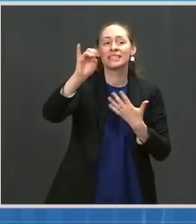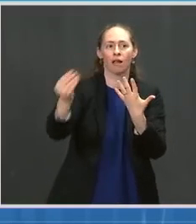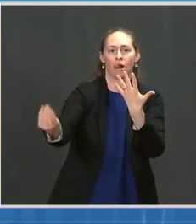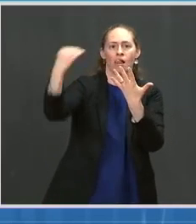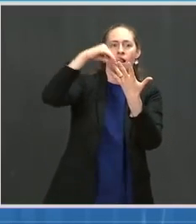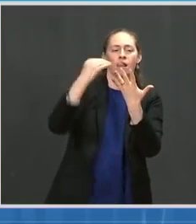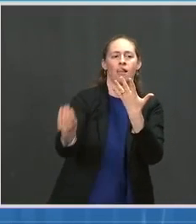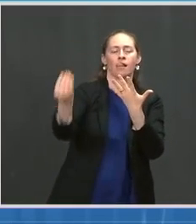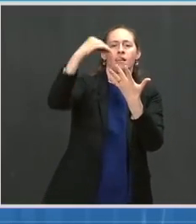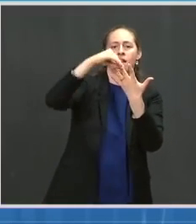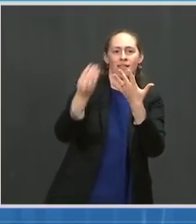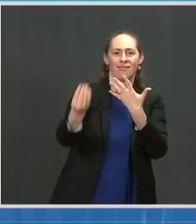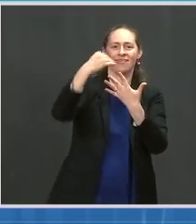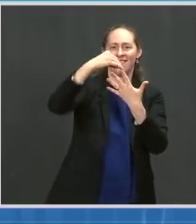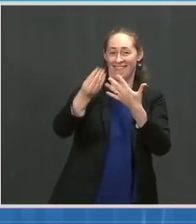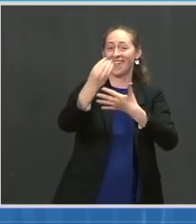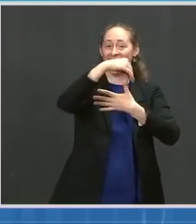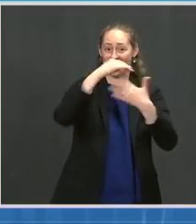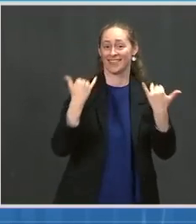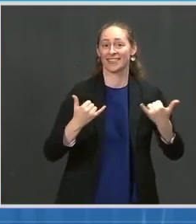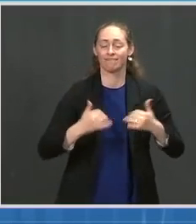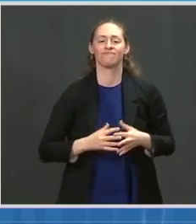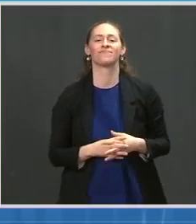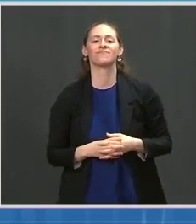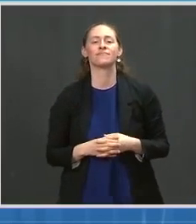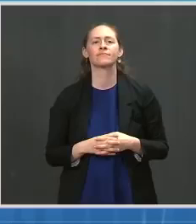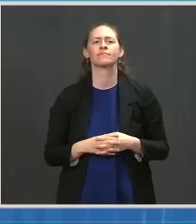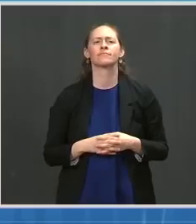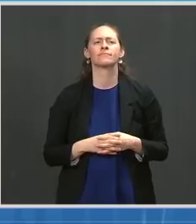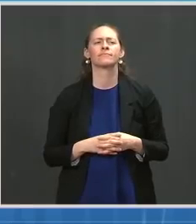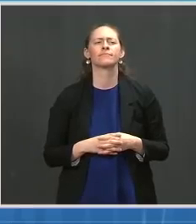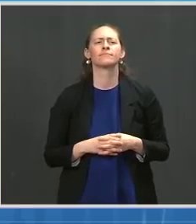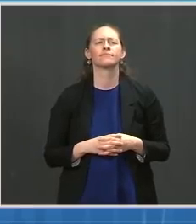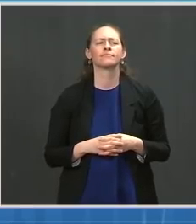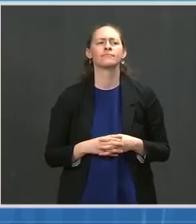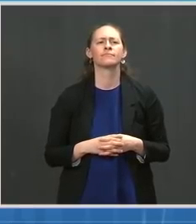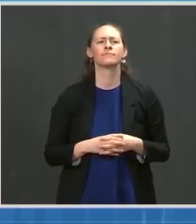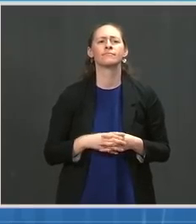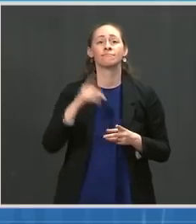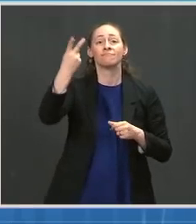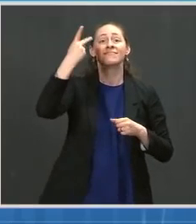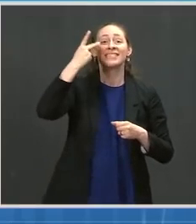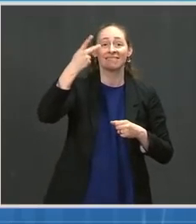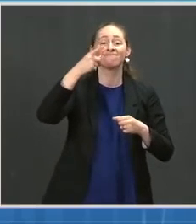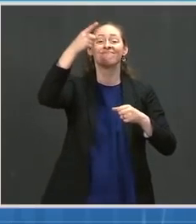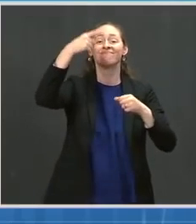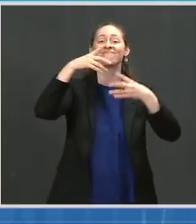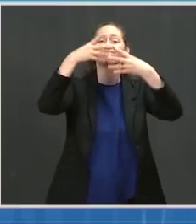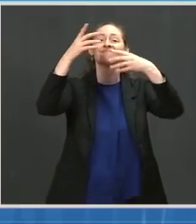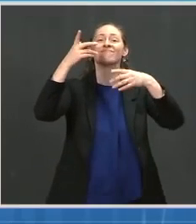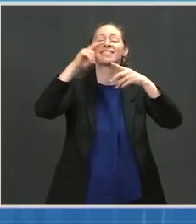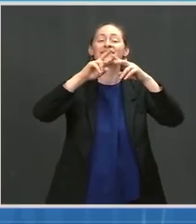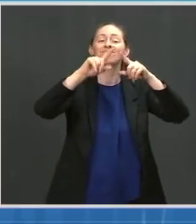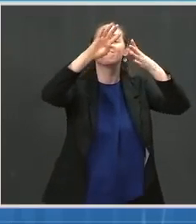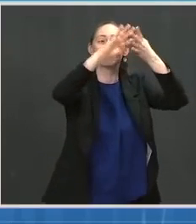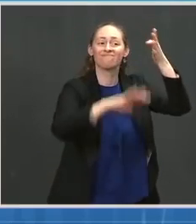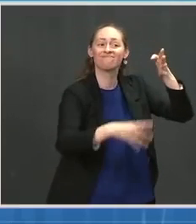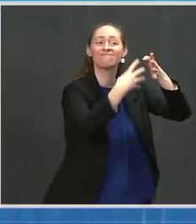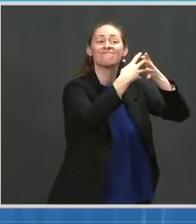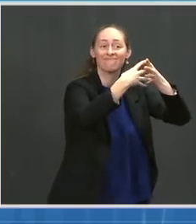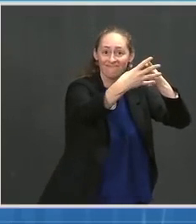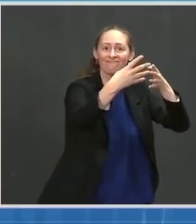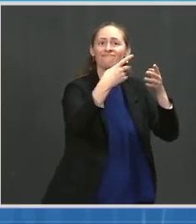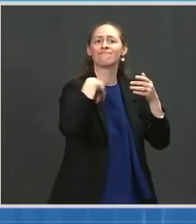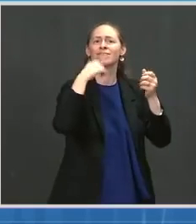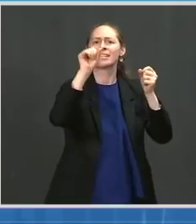the 3 platforms, the nucleic acid mRNA, the adenovirus, and the recombinant